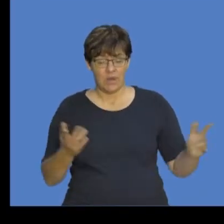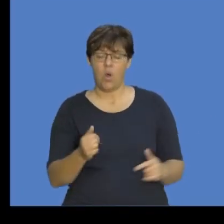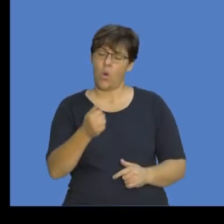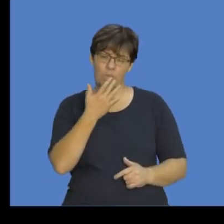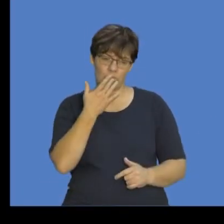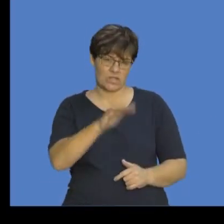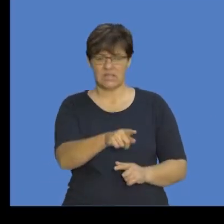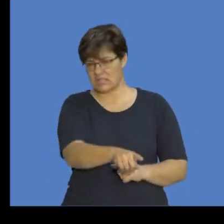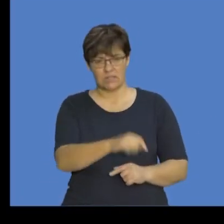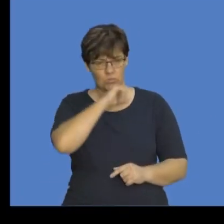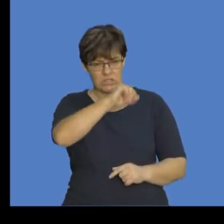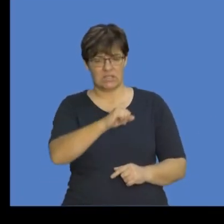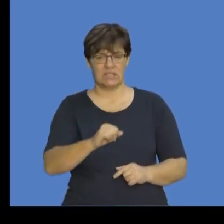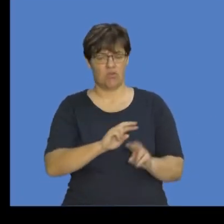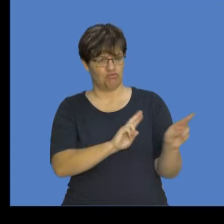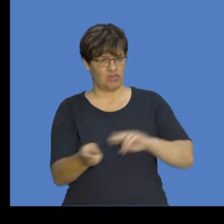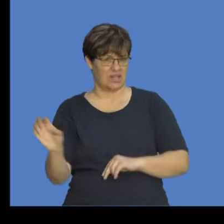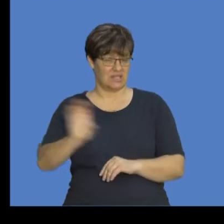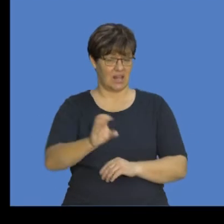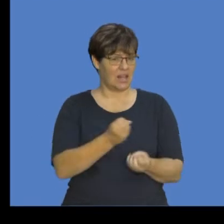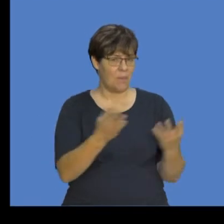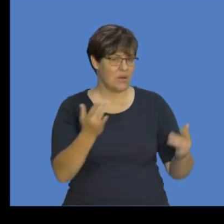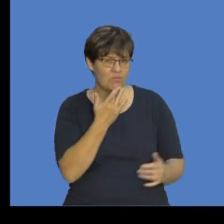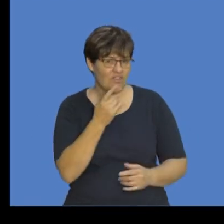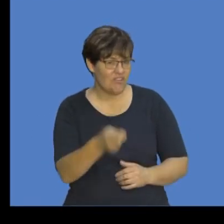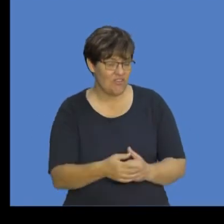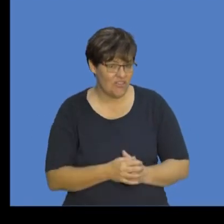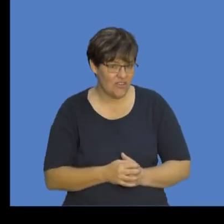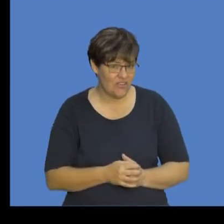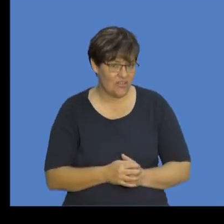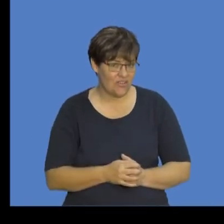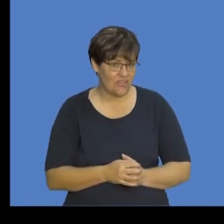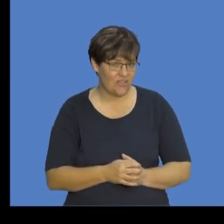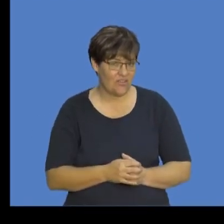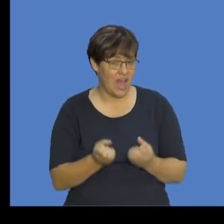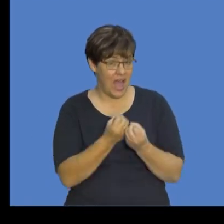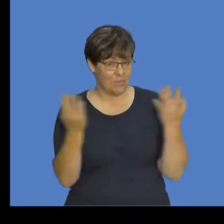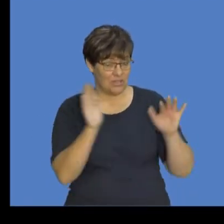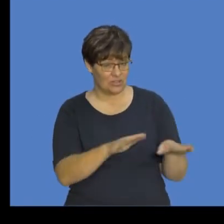So how many children preferred ready salted? How many children?